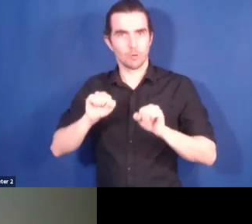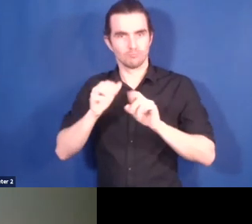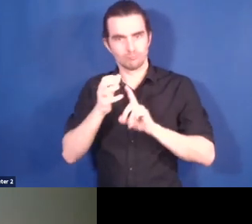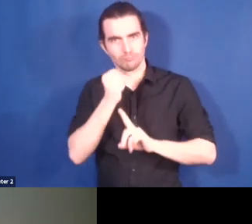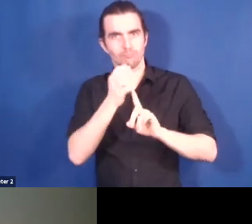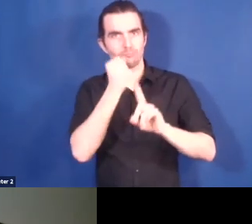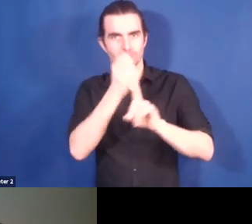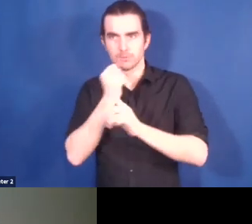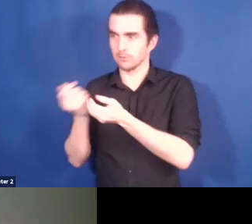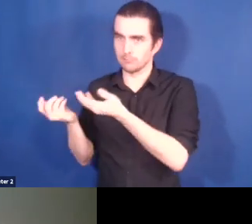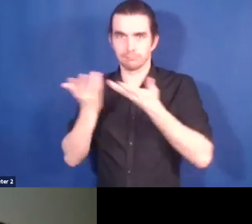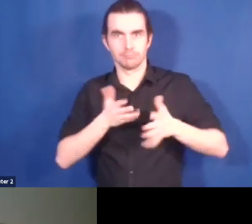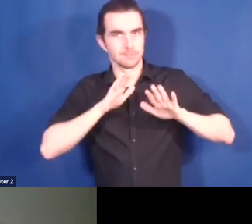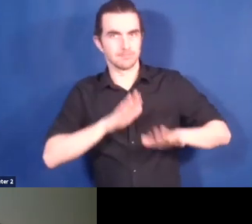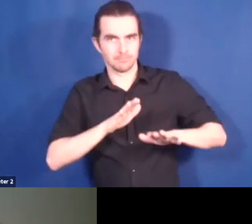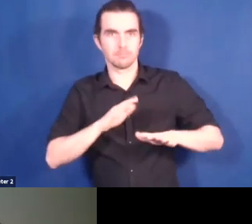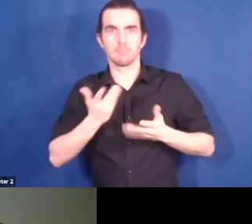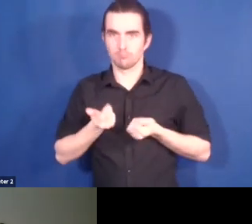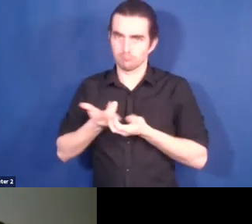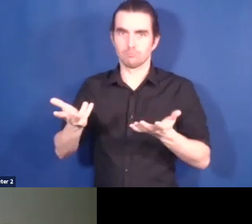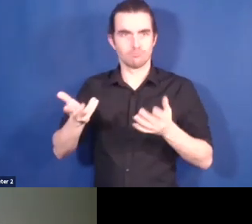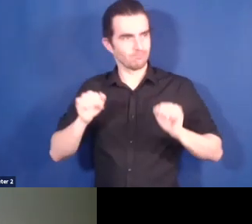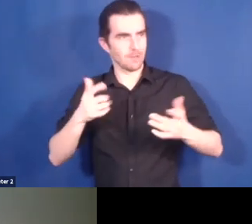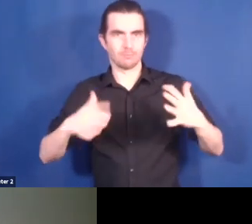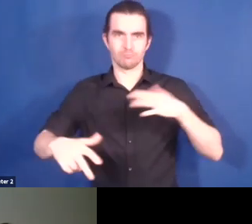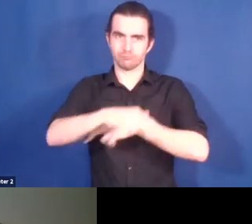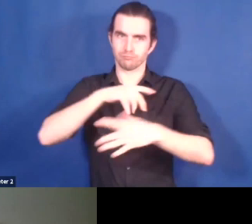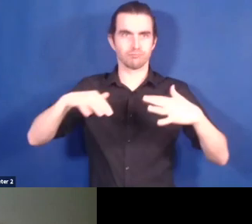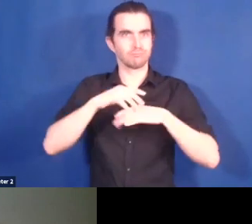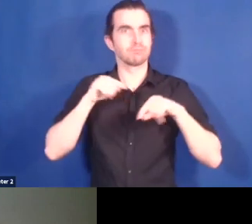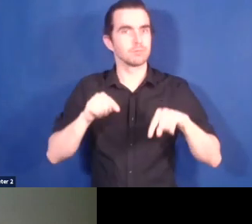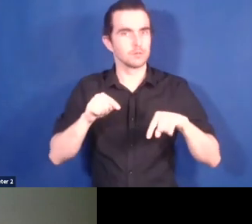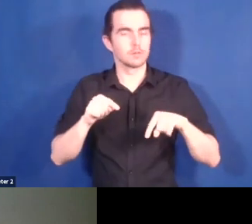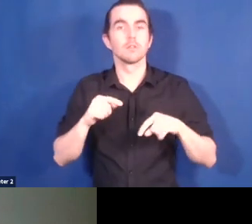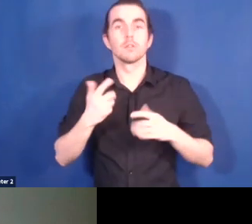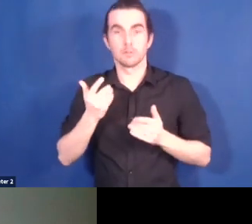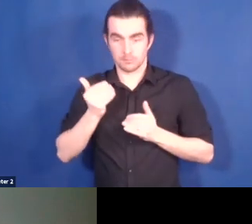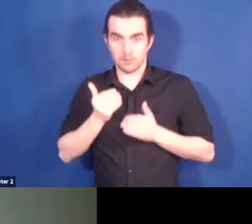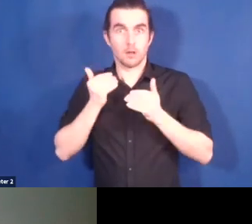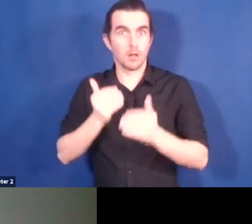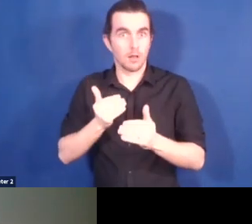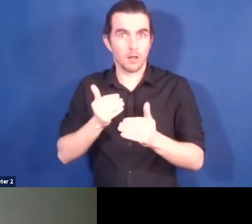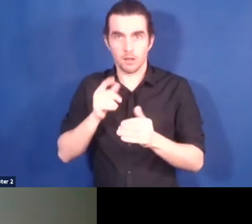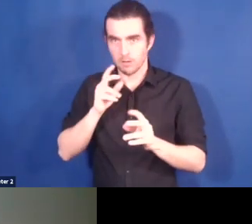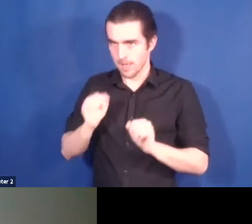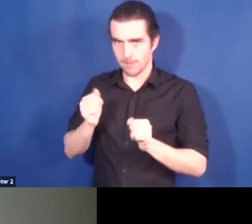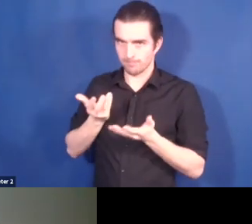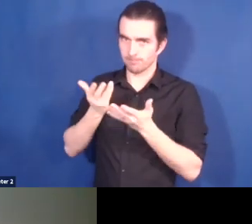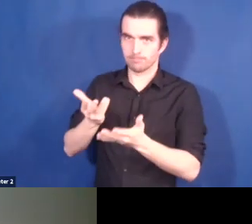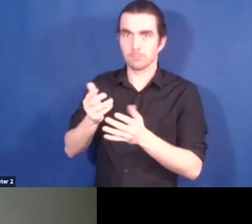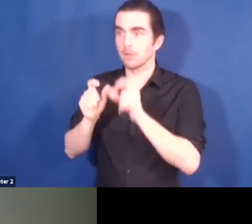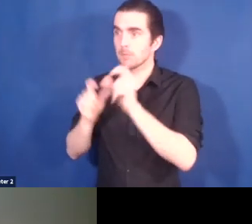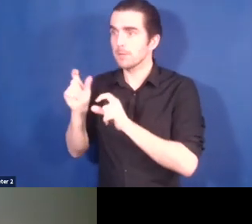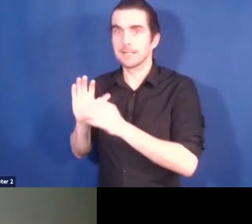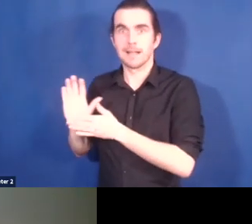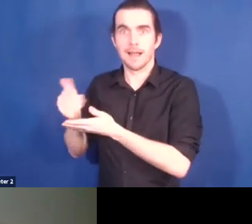on the basis of employment or on education, in addition to resettlement, standard